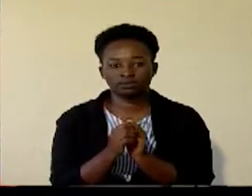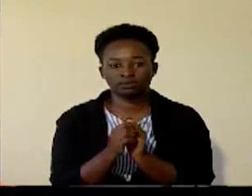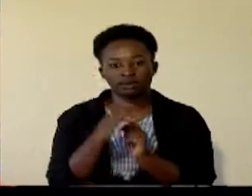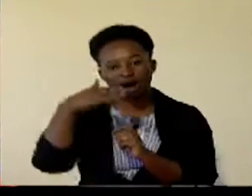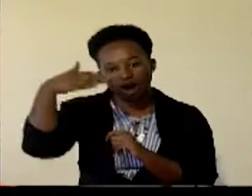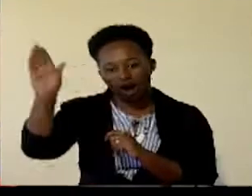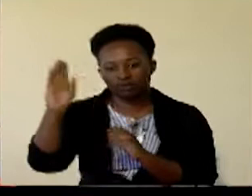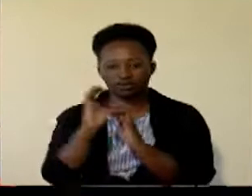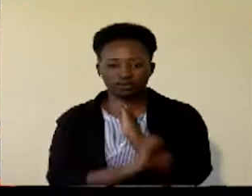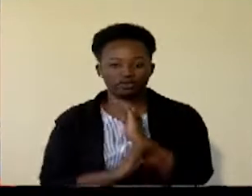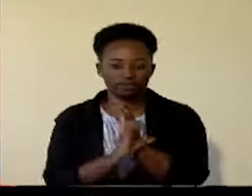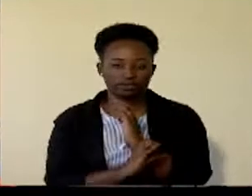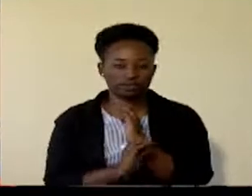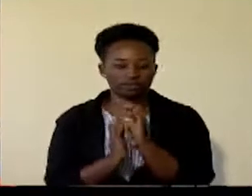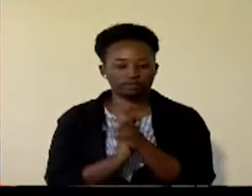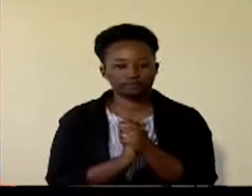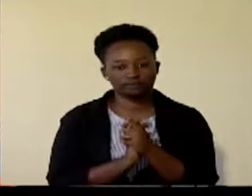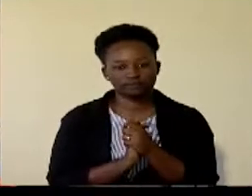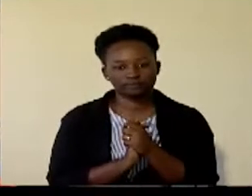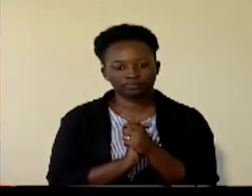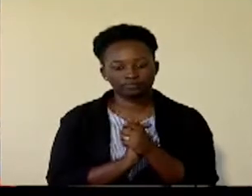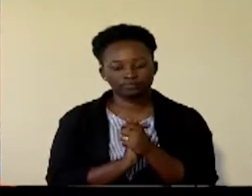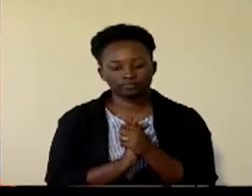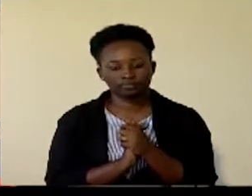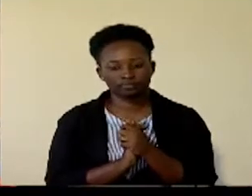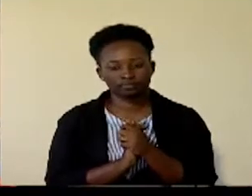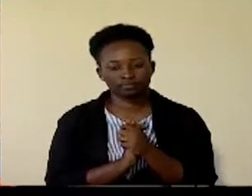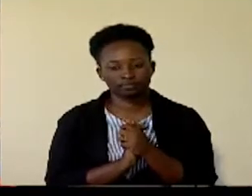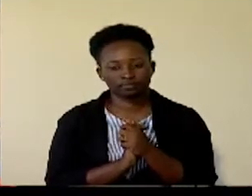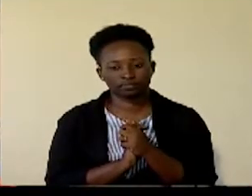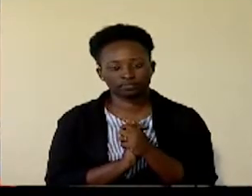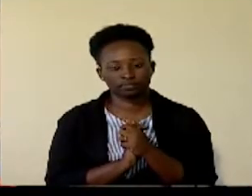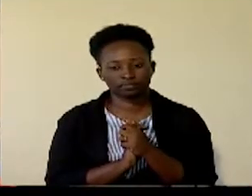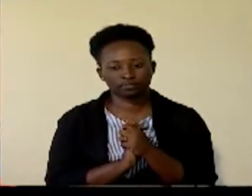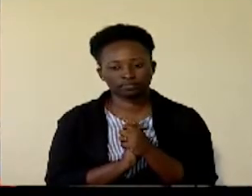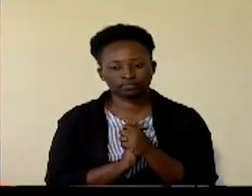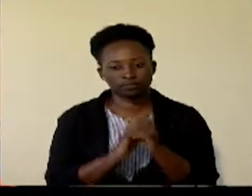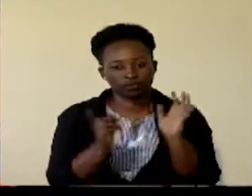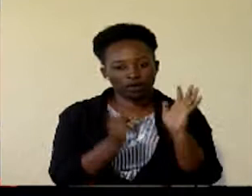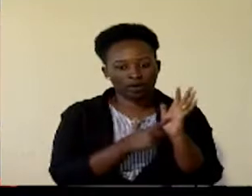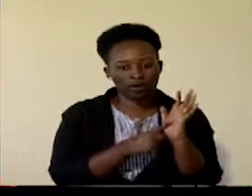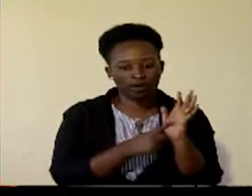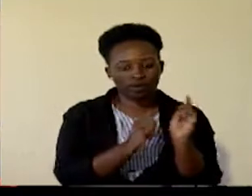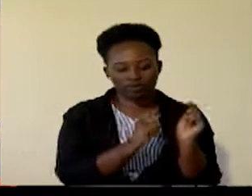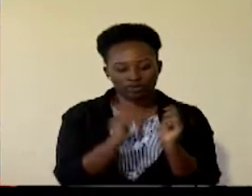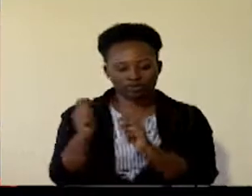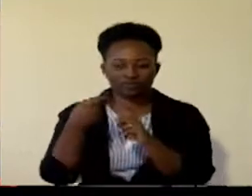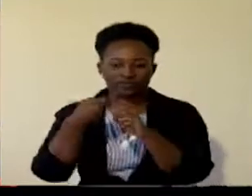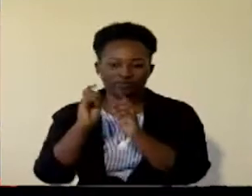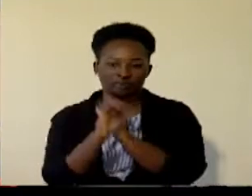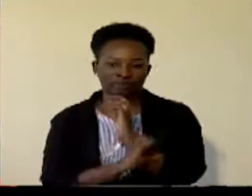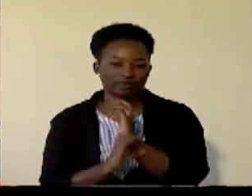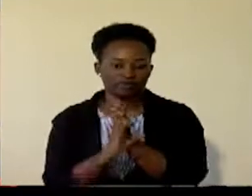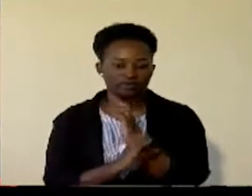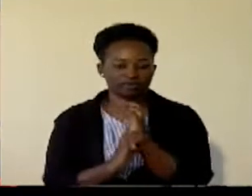out of the country, from the country, minus transfers from the country,